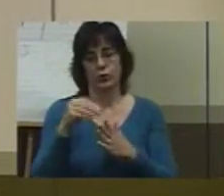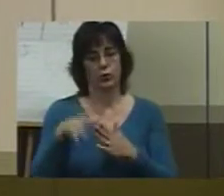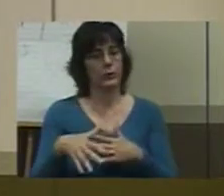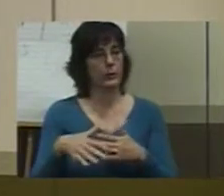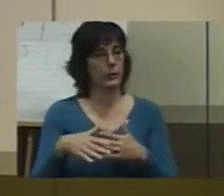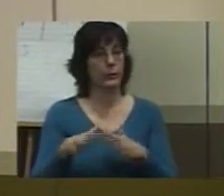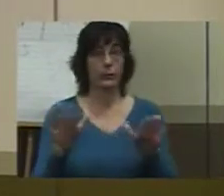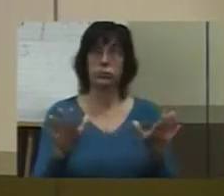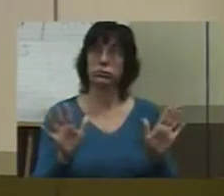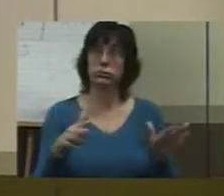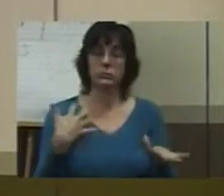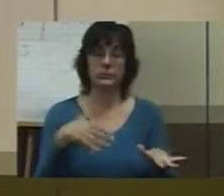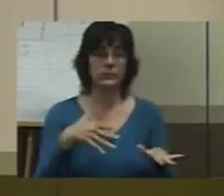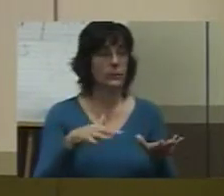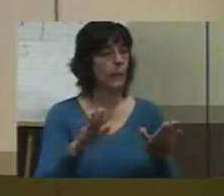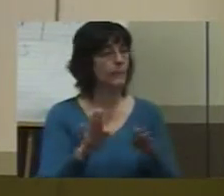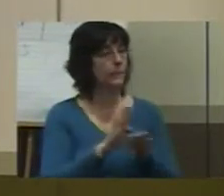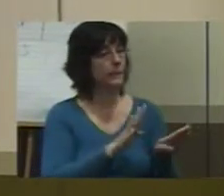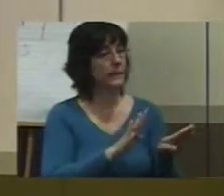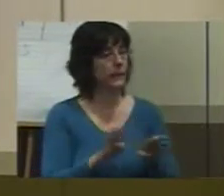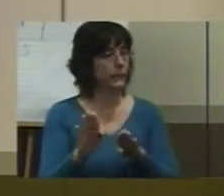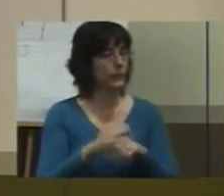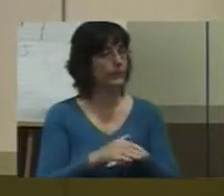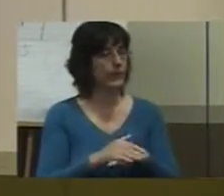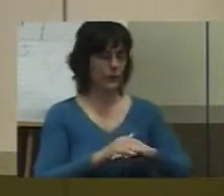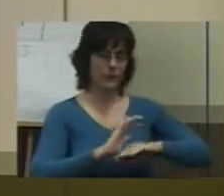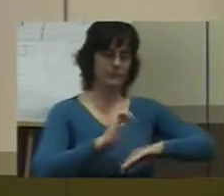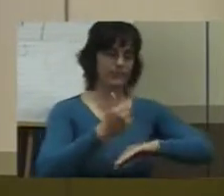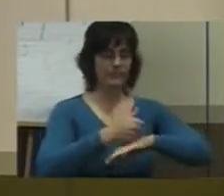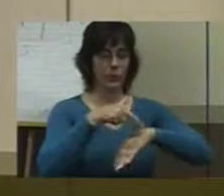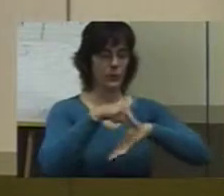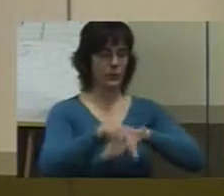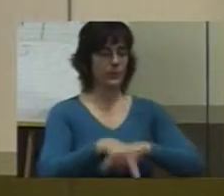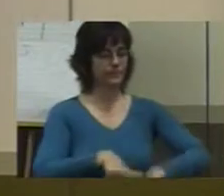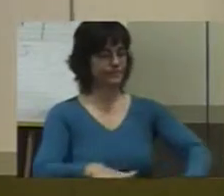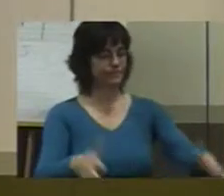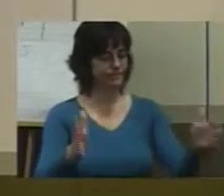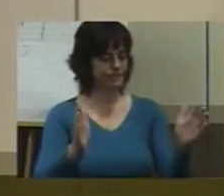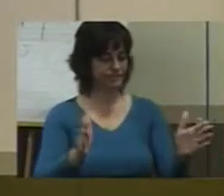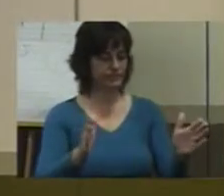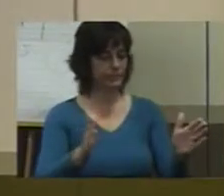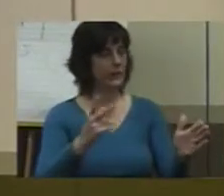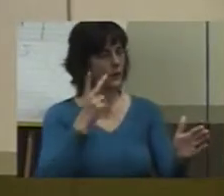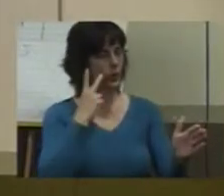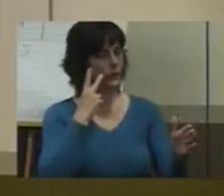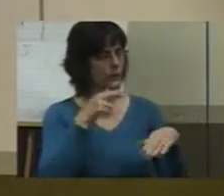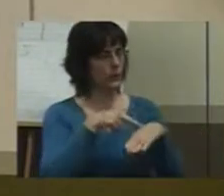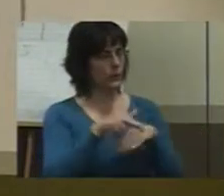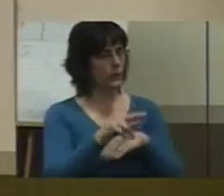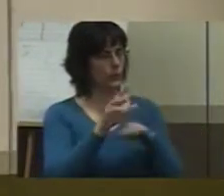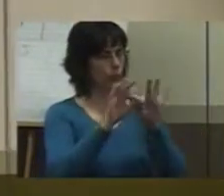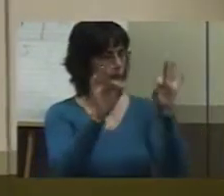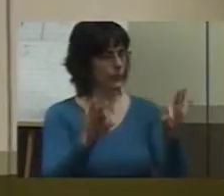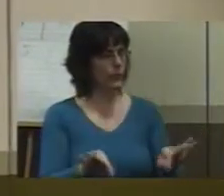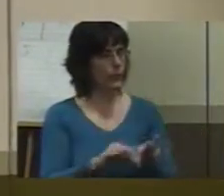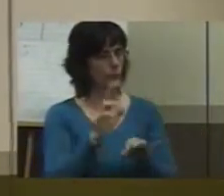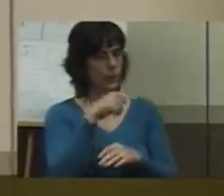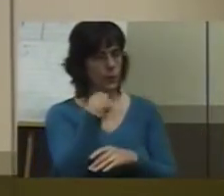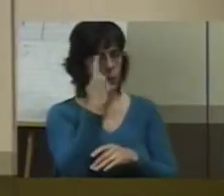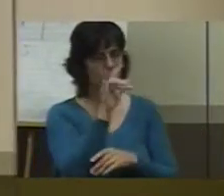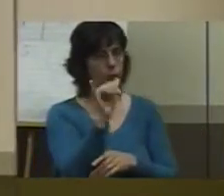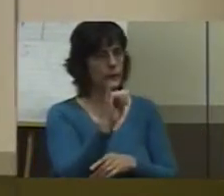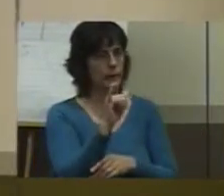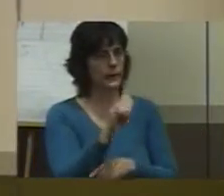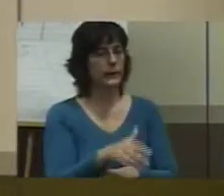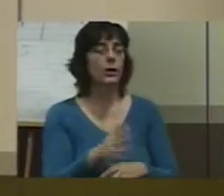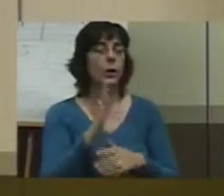with challenging behavior. You've got your referral process in place. You're taking a look at at what that referral form looks like. You're